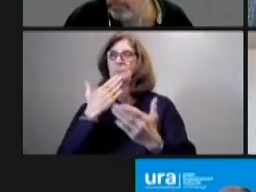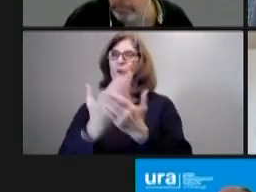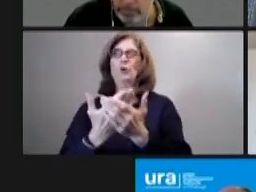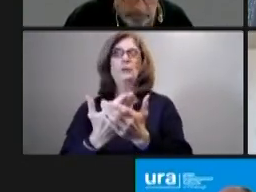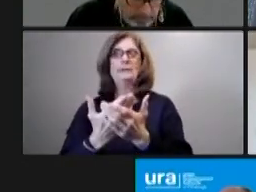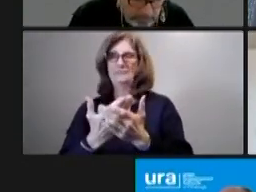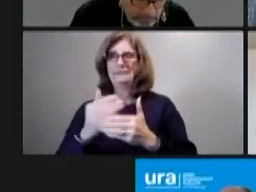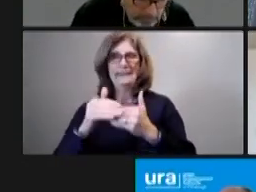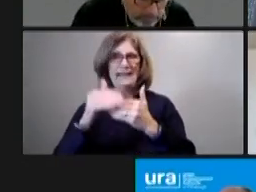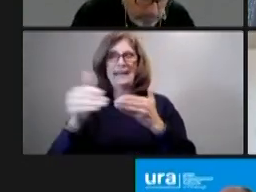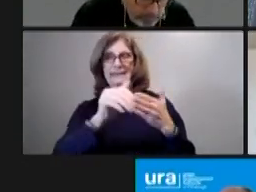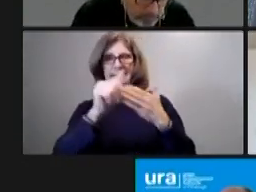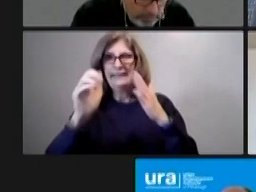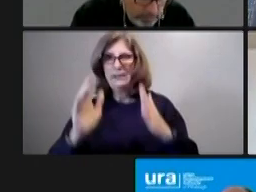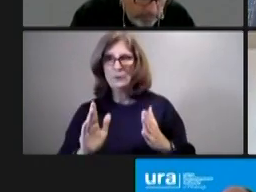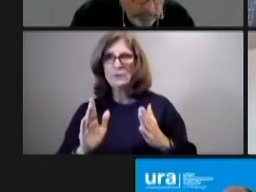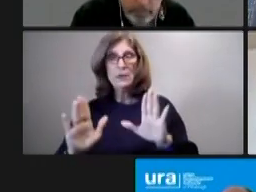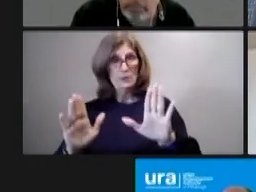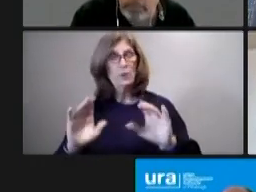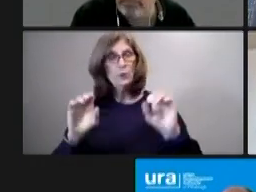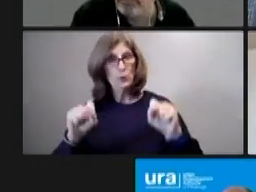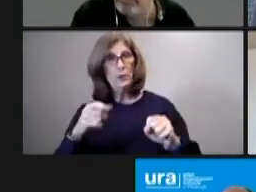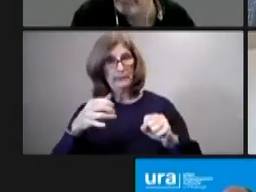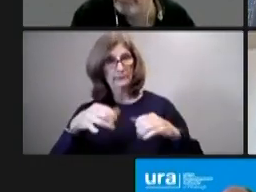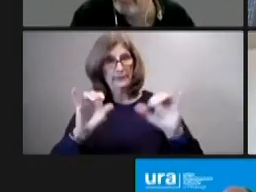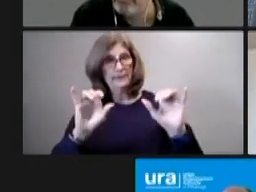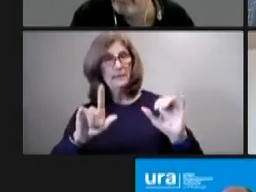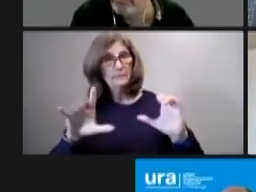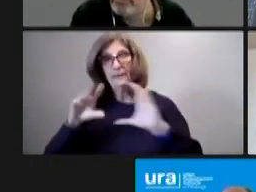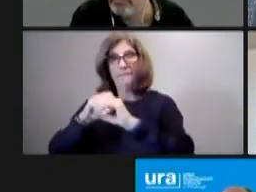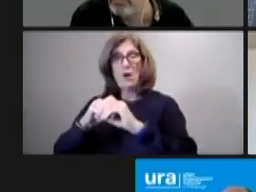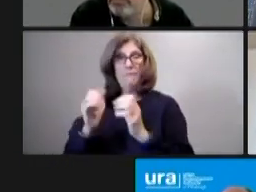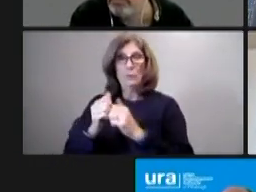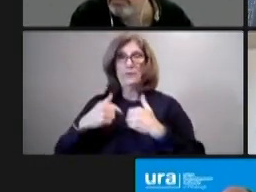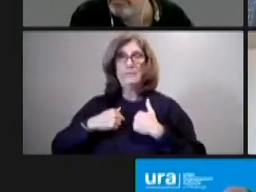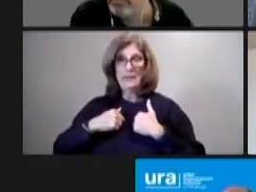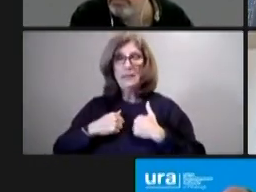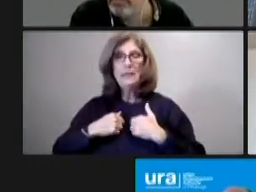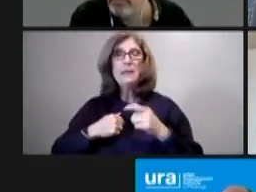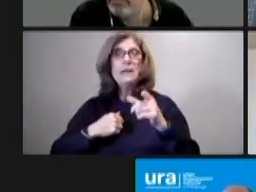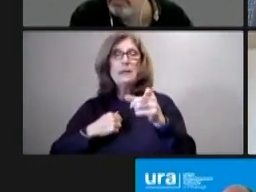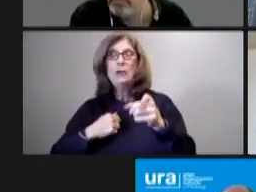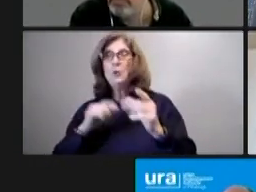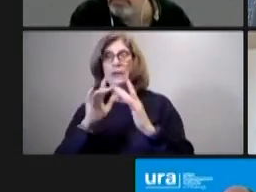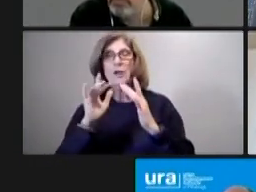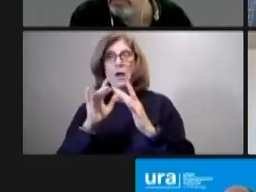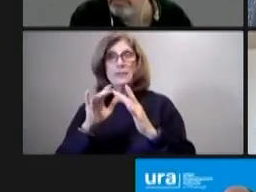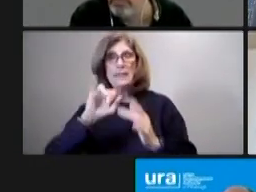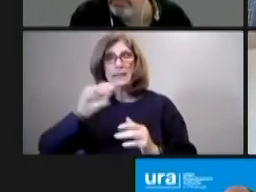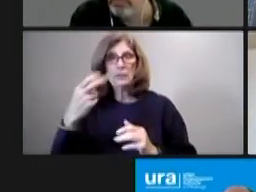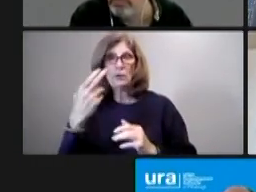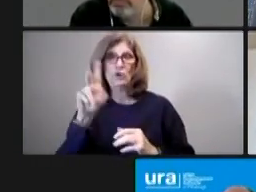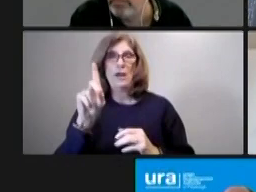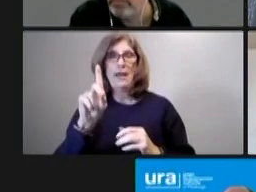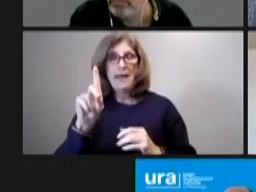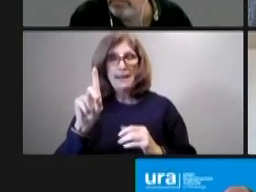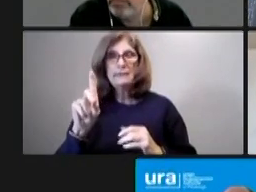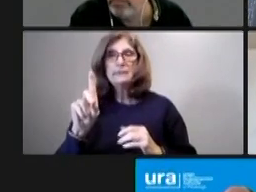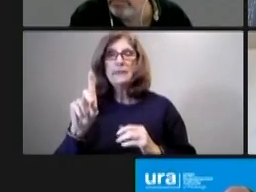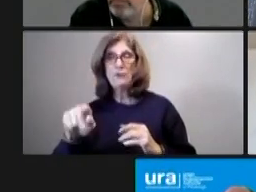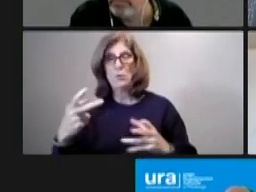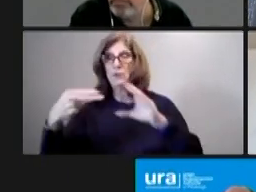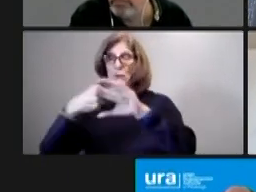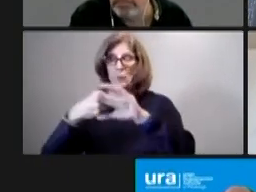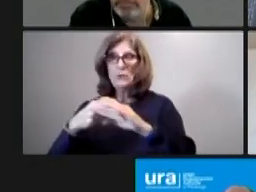So again, that would be something that you could do immediately. You can reach out to me, you can reach out to Jad if you want to be on the nominating committee.